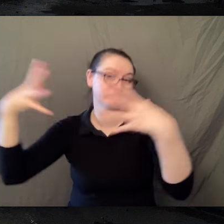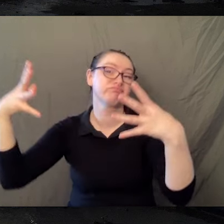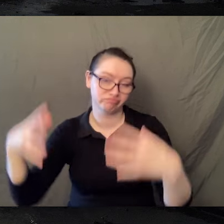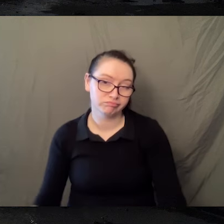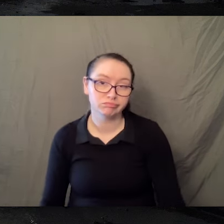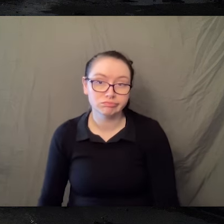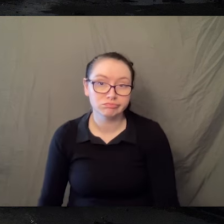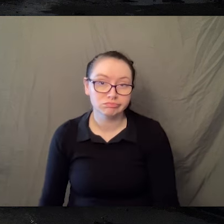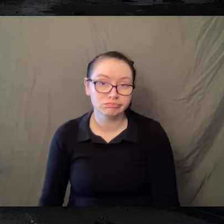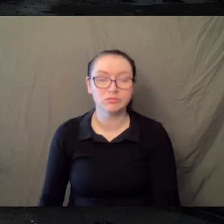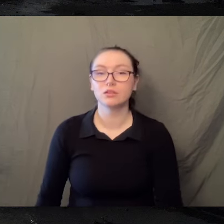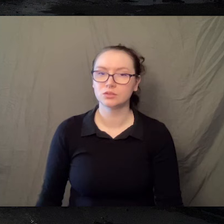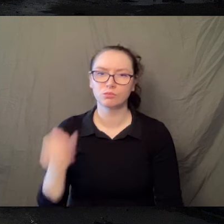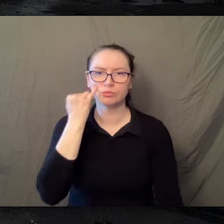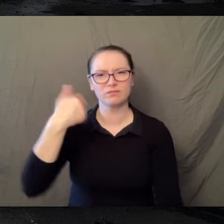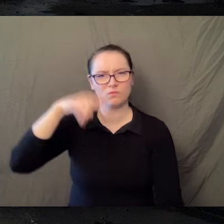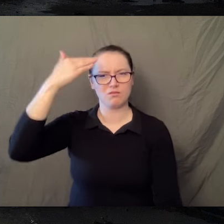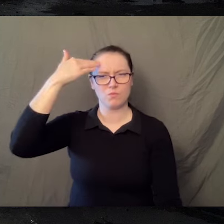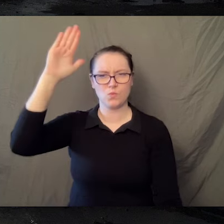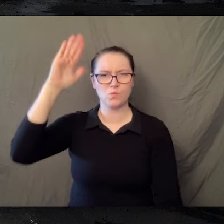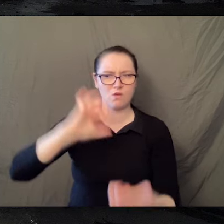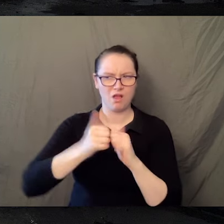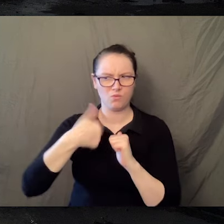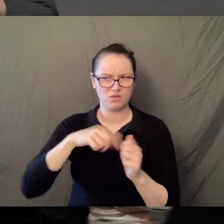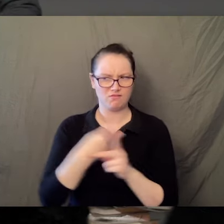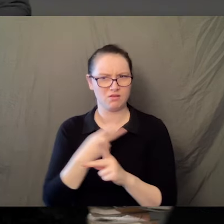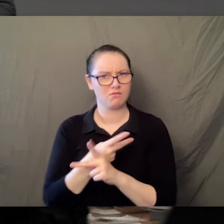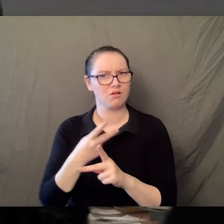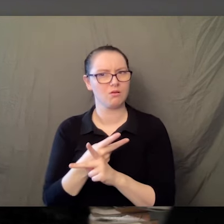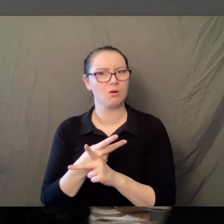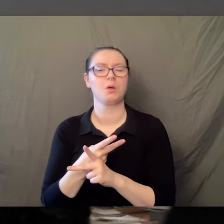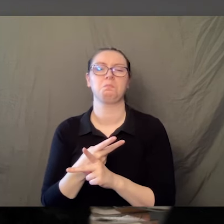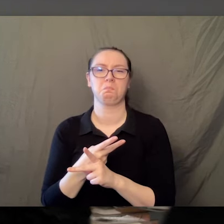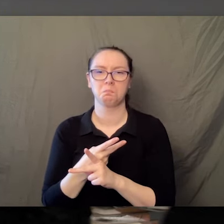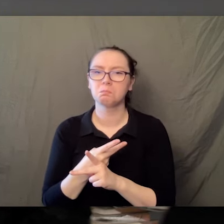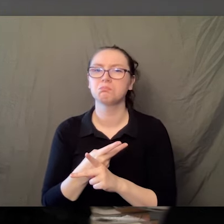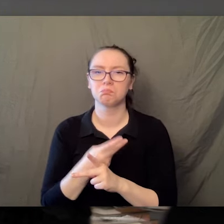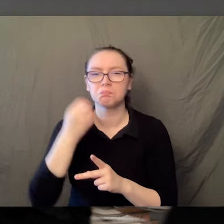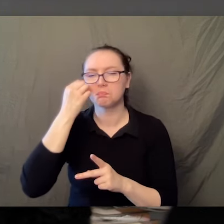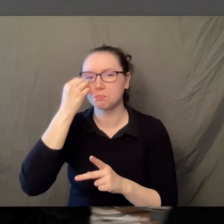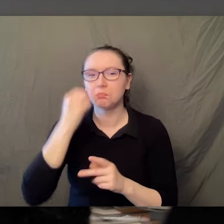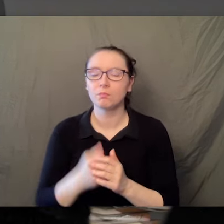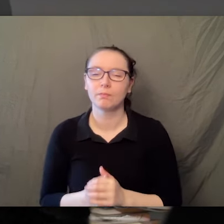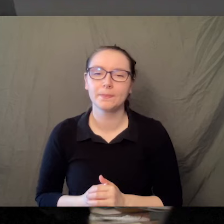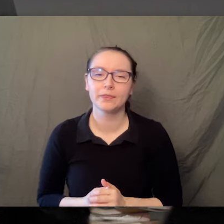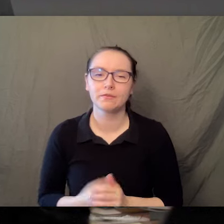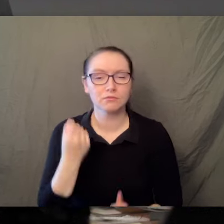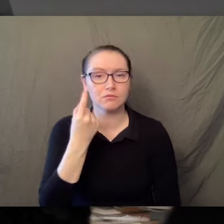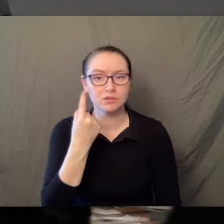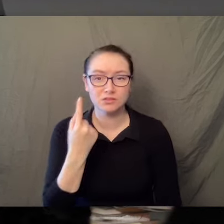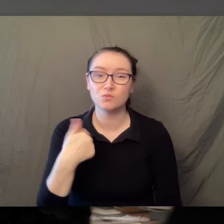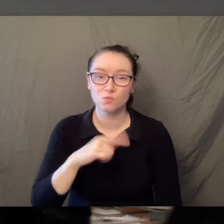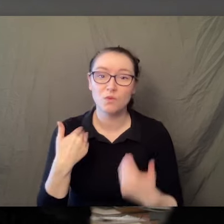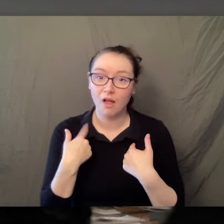all. So maybe then a better question is, if we didn't know, how did we figure it out?